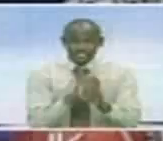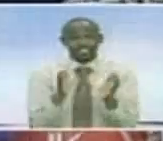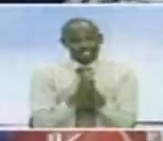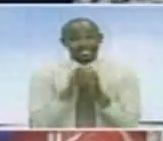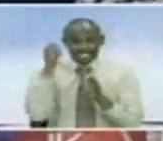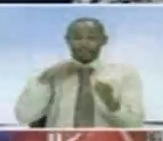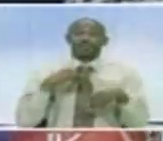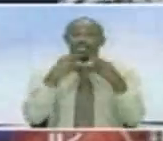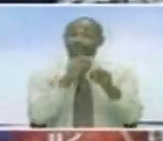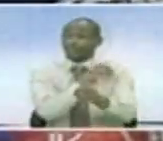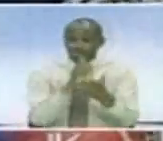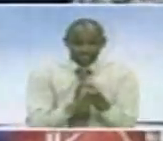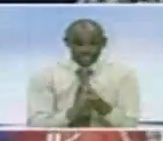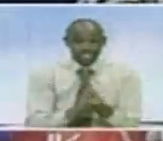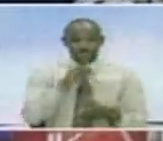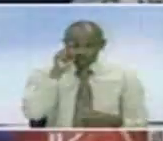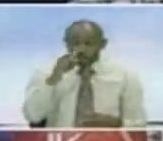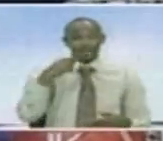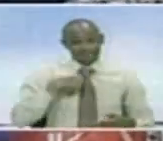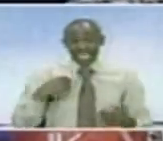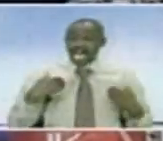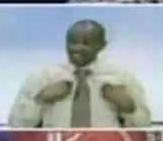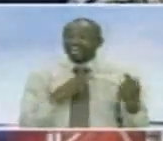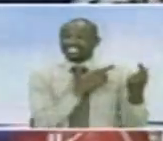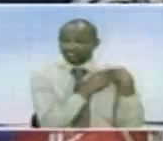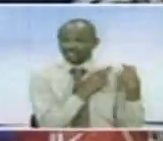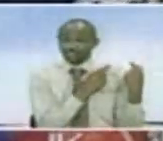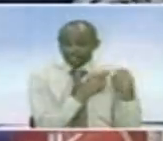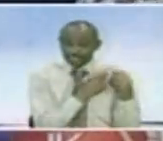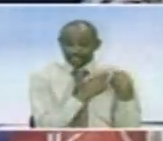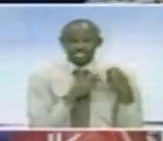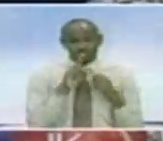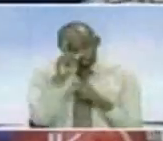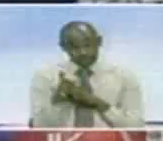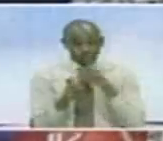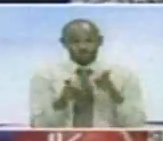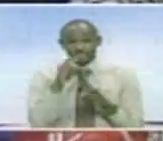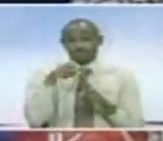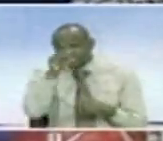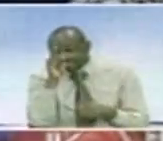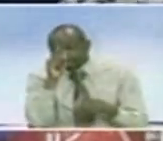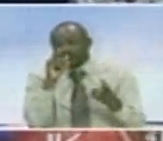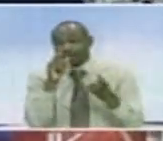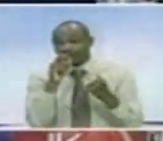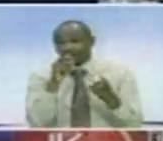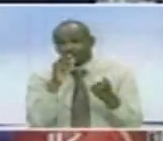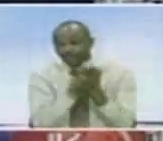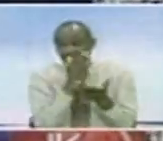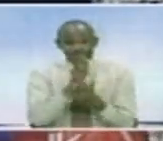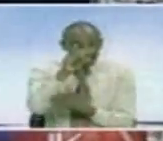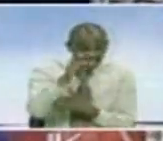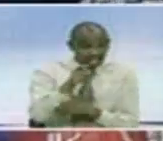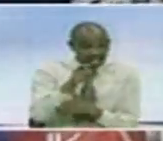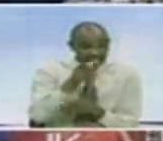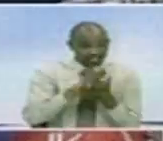Kenyans. But you and me have a responsibility too. So the question will be, are you doing your part? Am I doing my